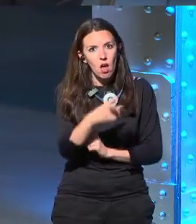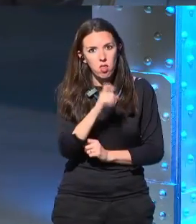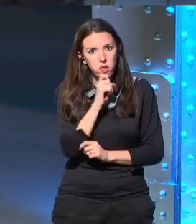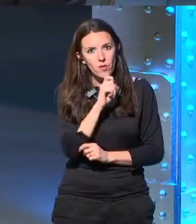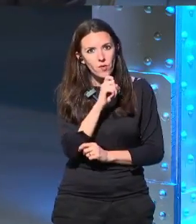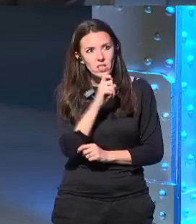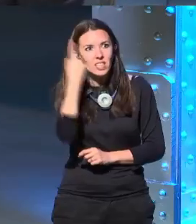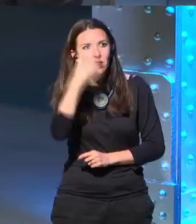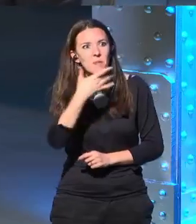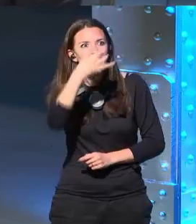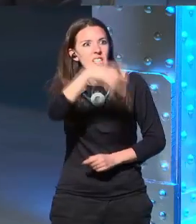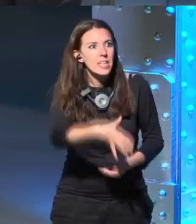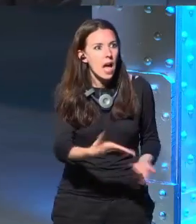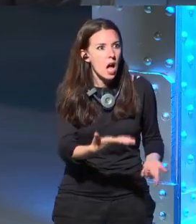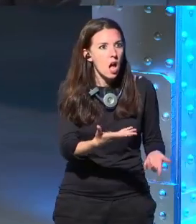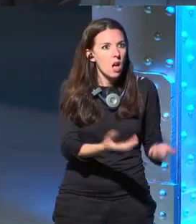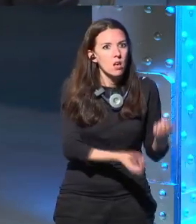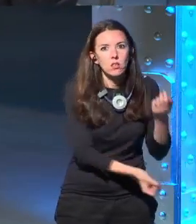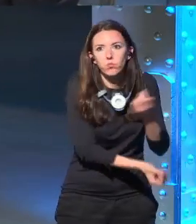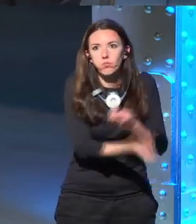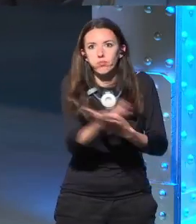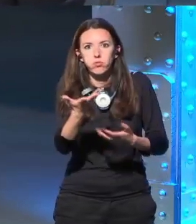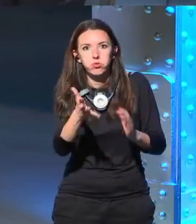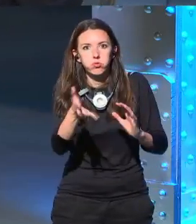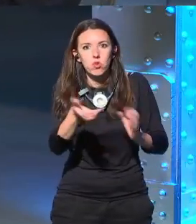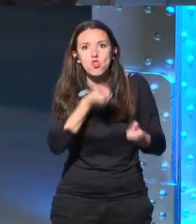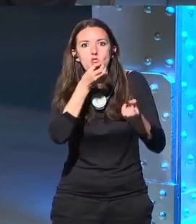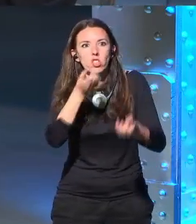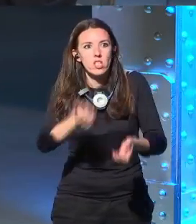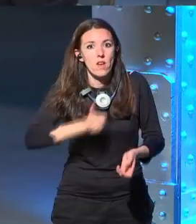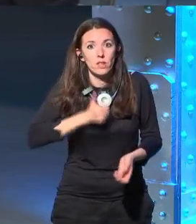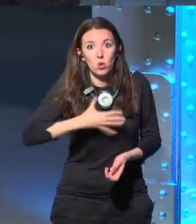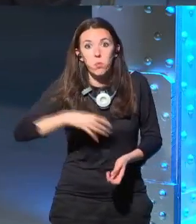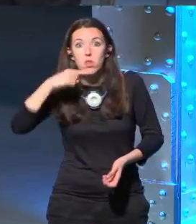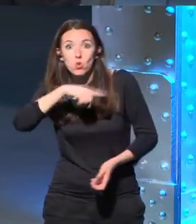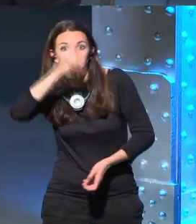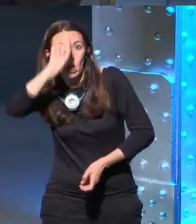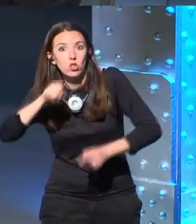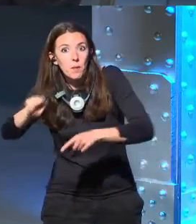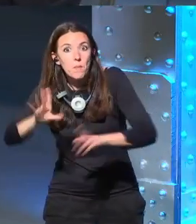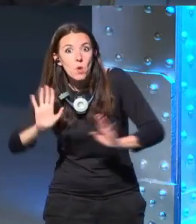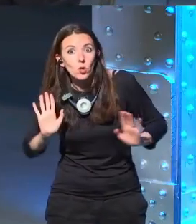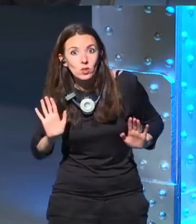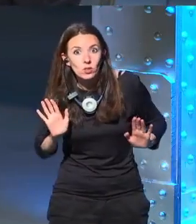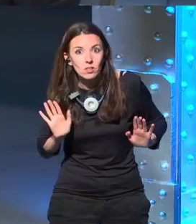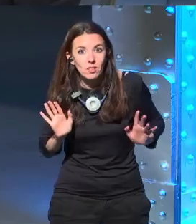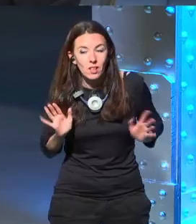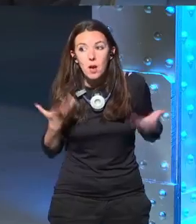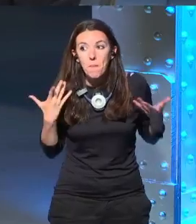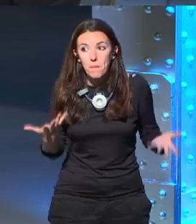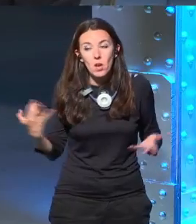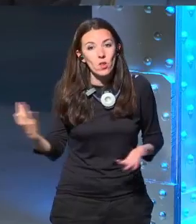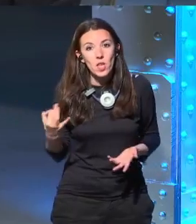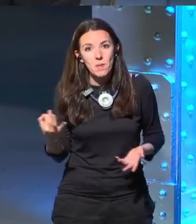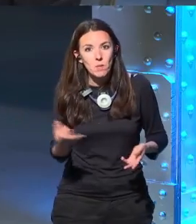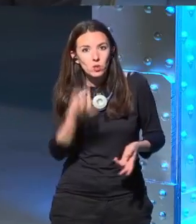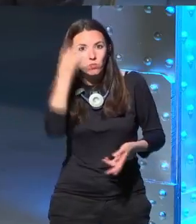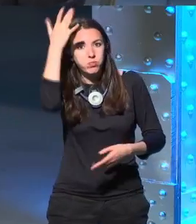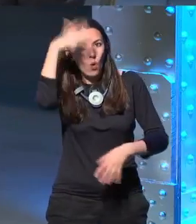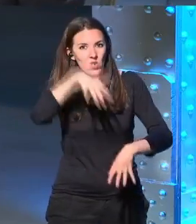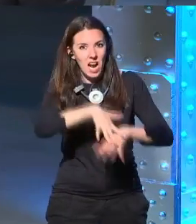news. Maybe it was a troll in Russia. I don't know. But we need to create a network that